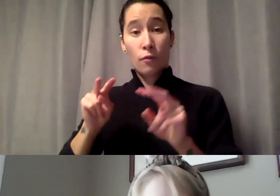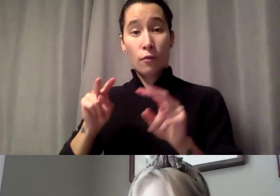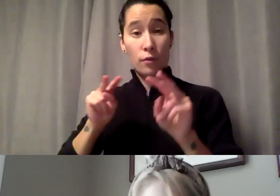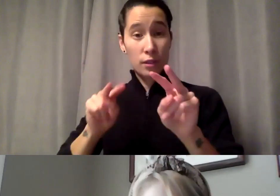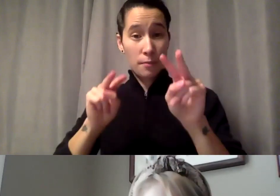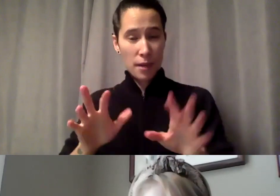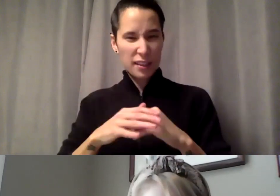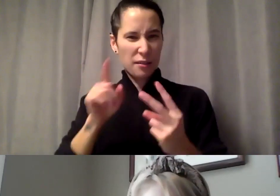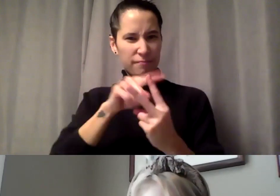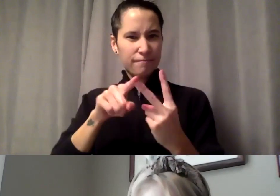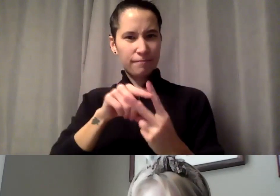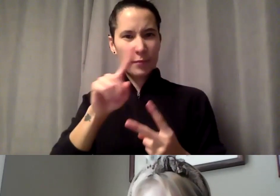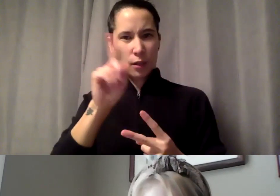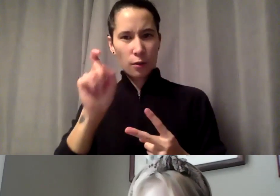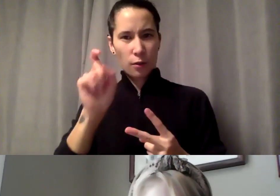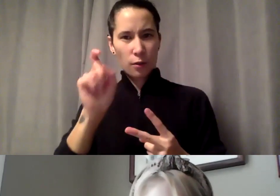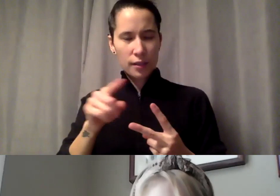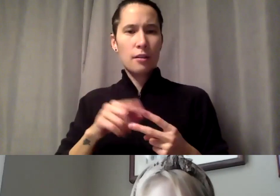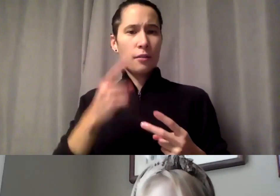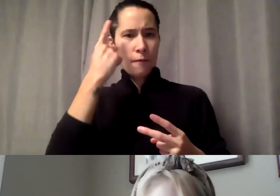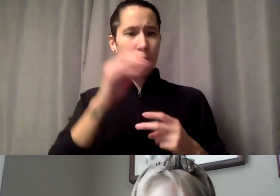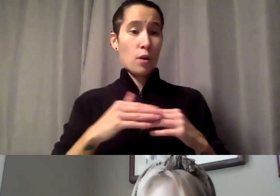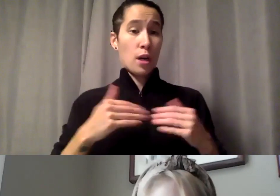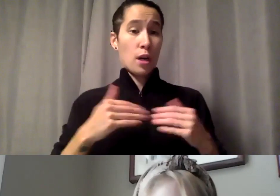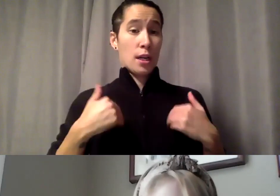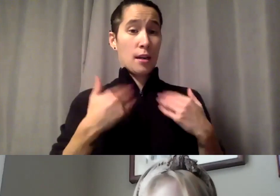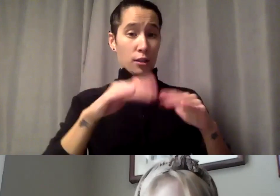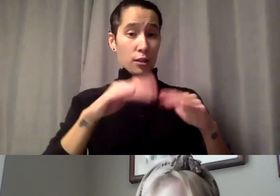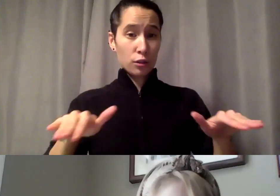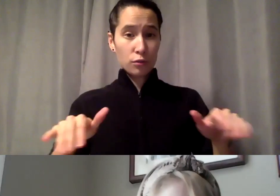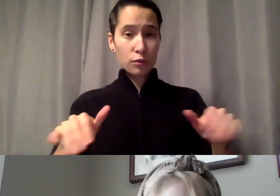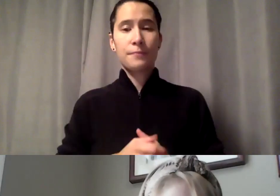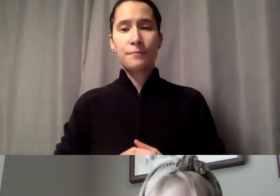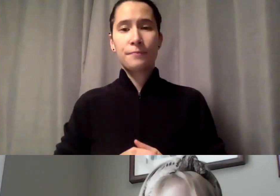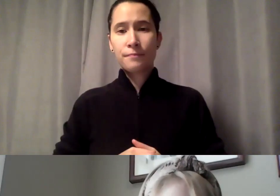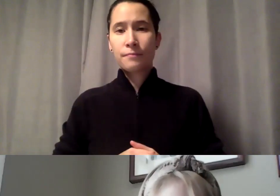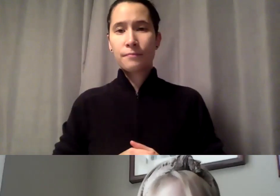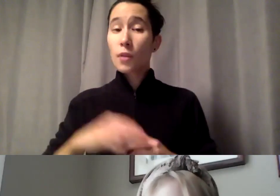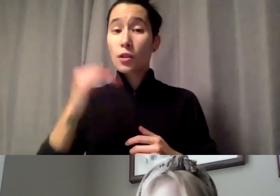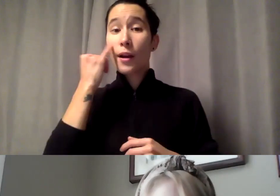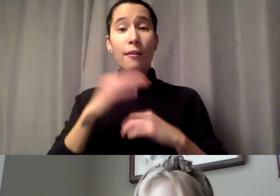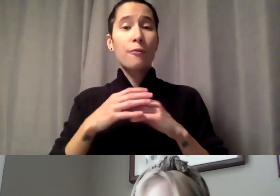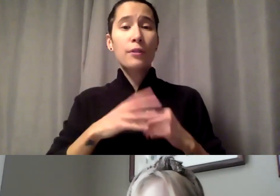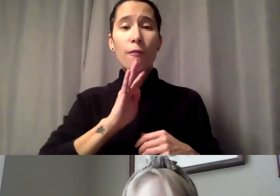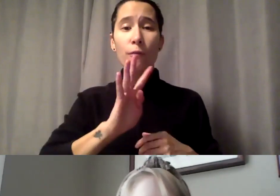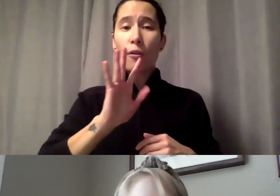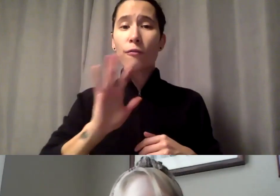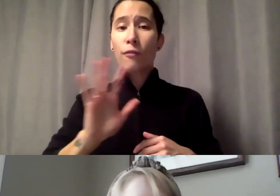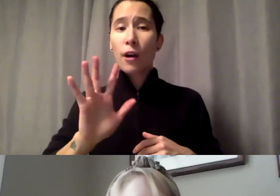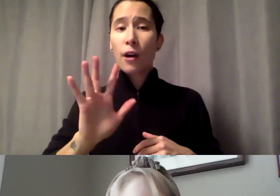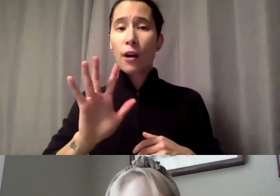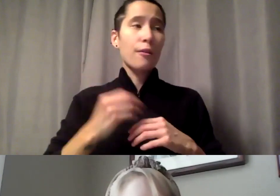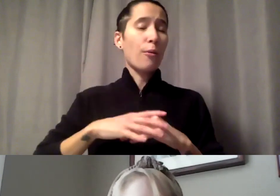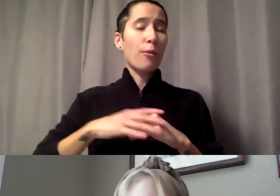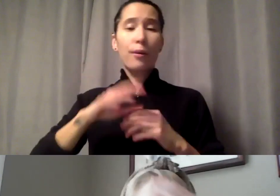same, and that's around for like quite young children. So is there any consideration around, we run a program for 4 and 5-year-olds or a U12 program